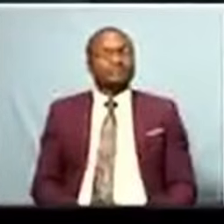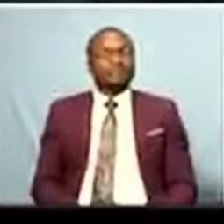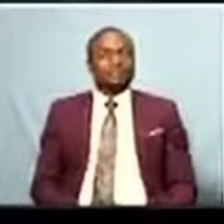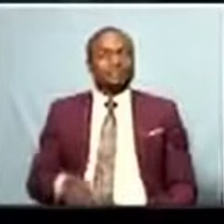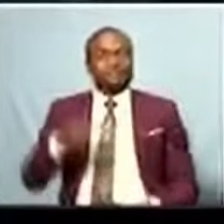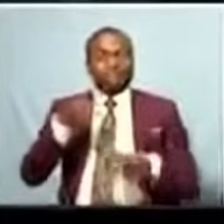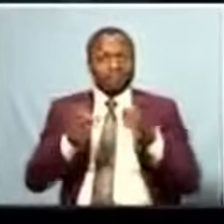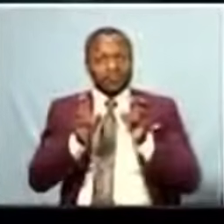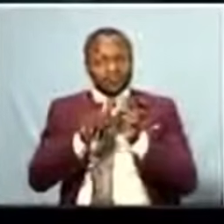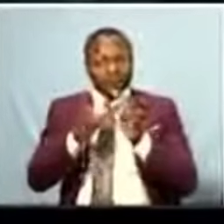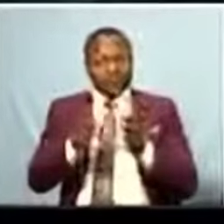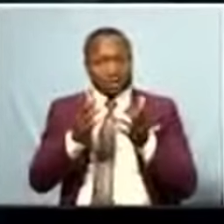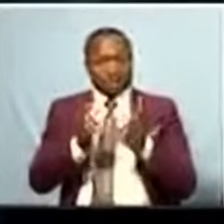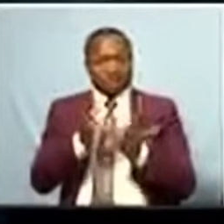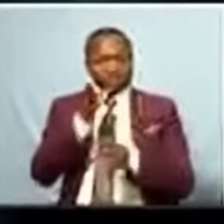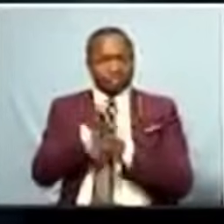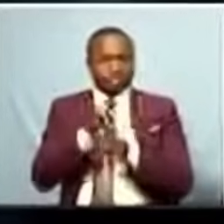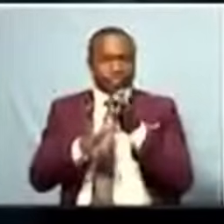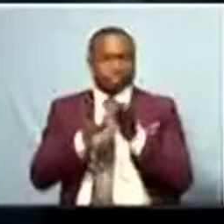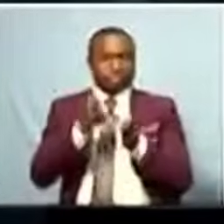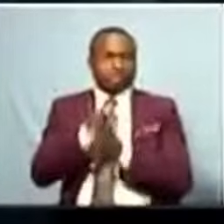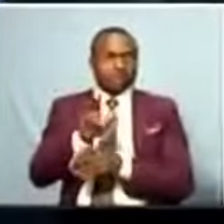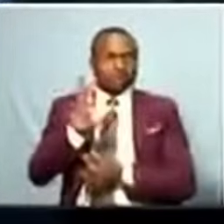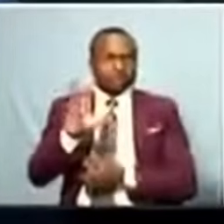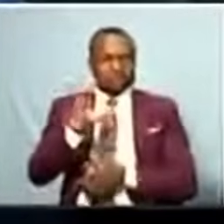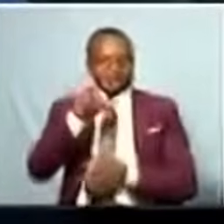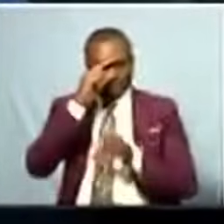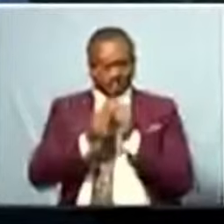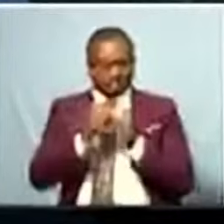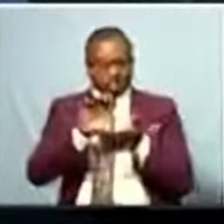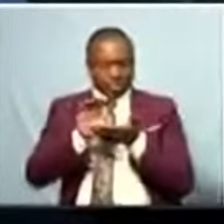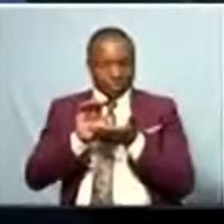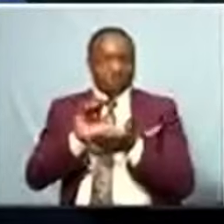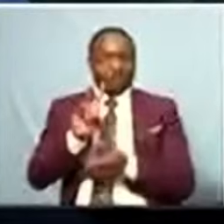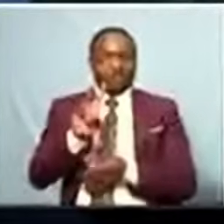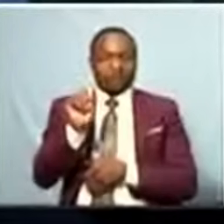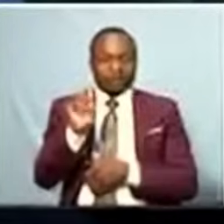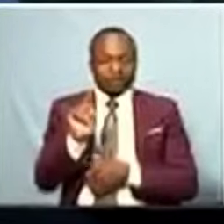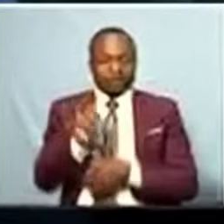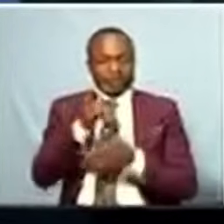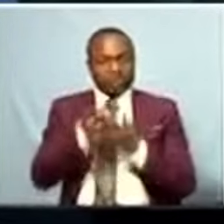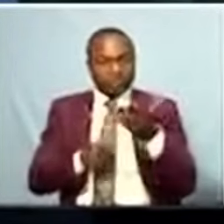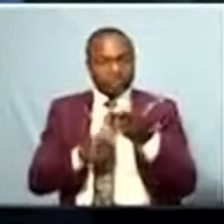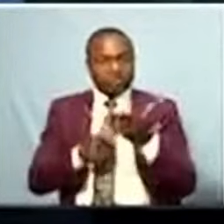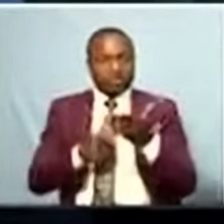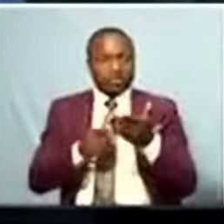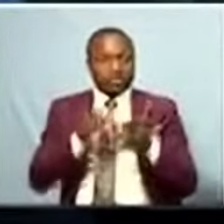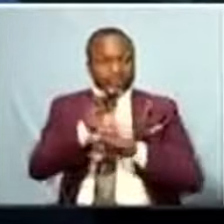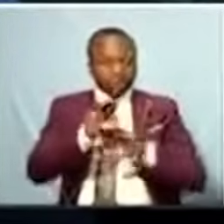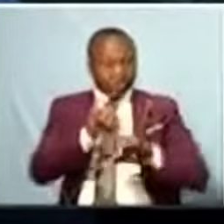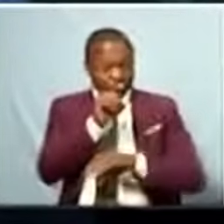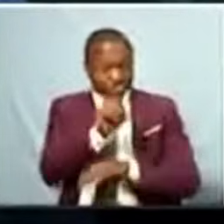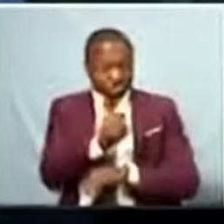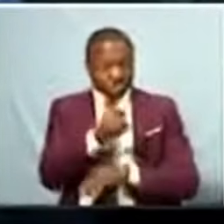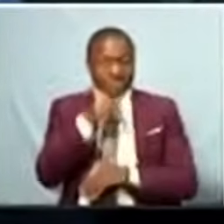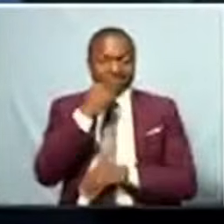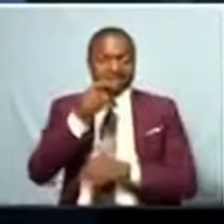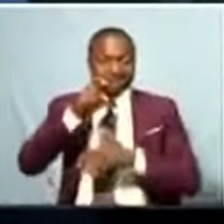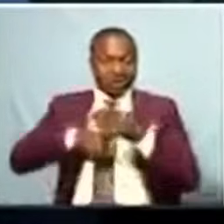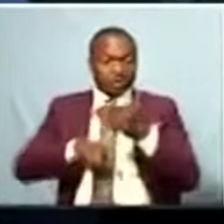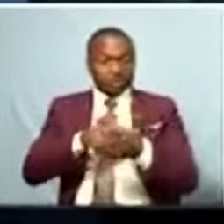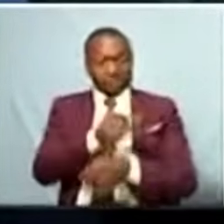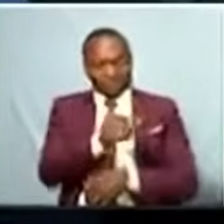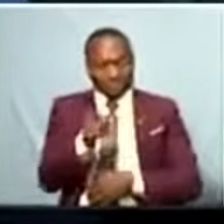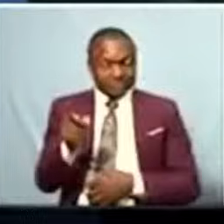If a contractor says, I want to build 3 because you owe me VAT, what is informing him to say that the cost of